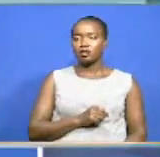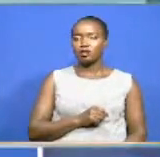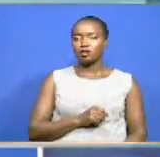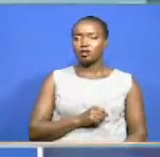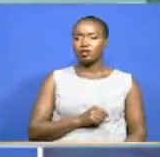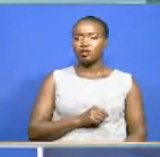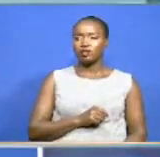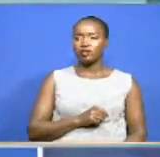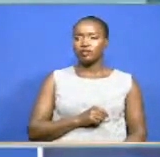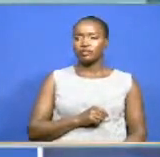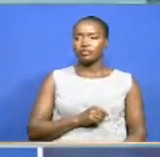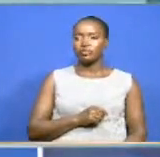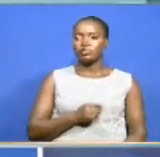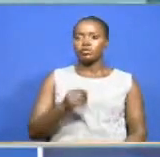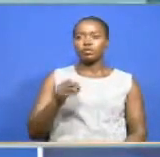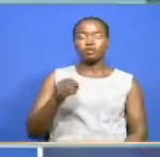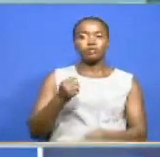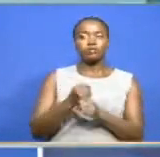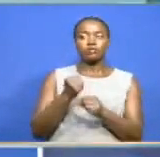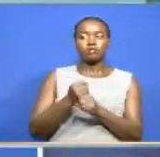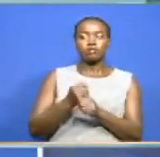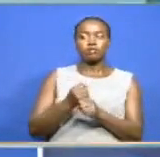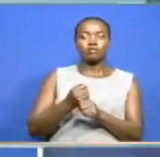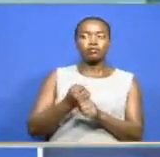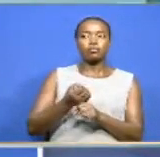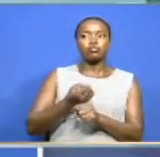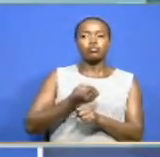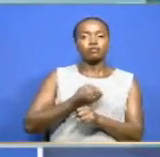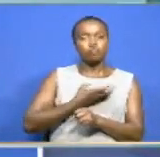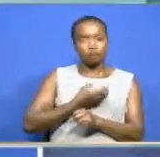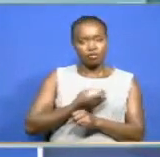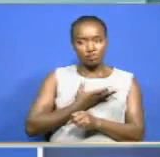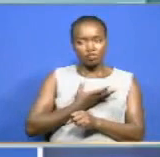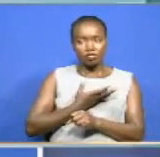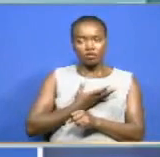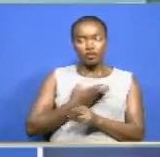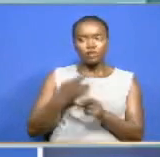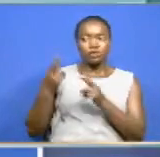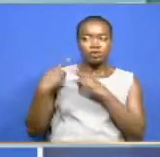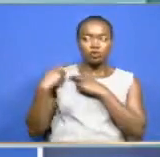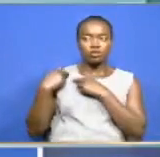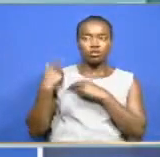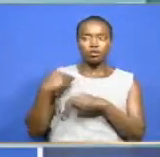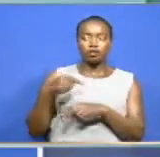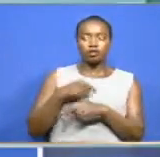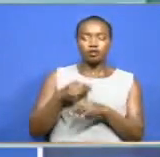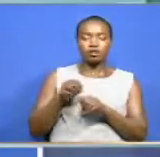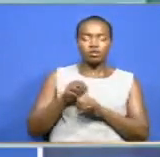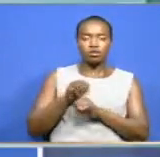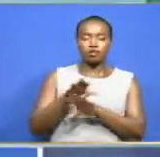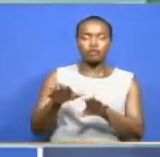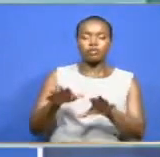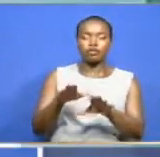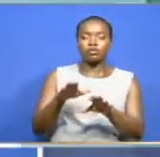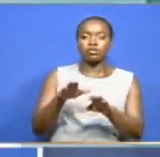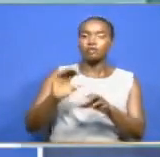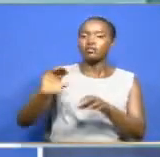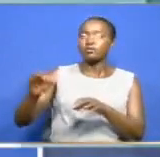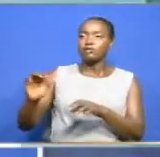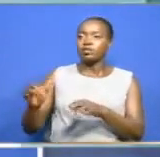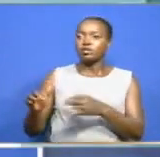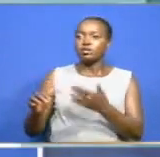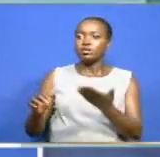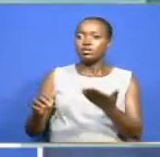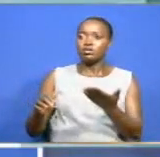said, I work at the council, and our role is to ensure that the functions that were devolved to the counties